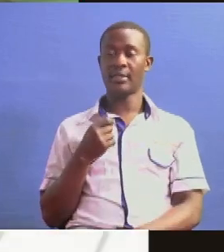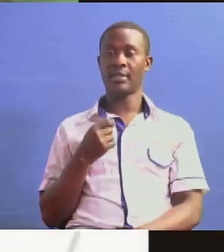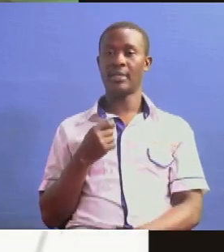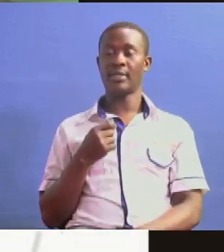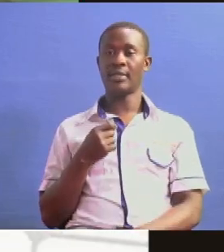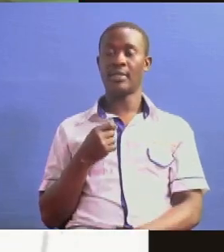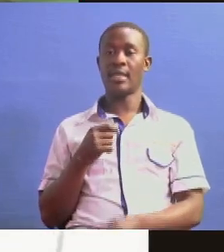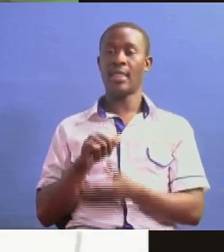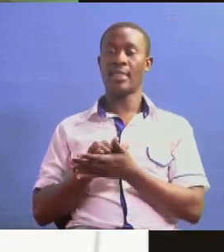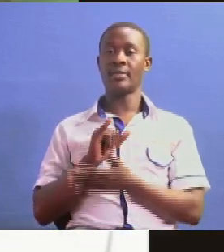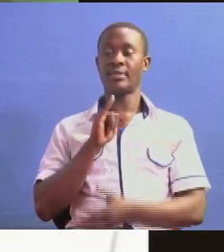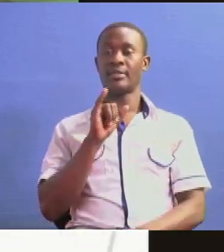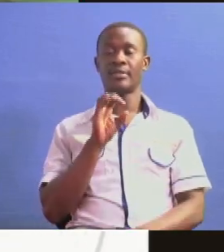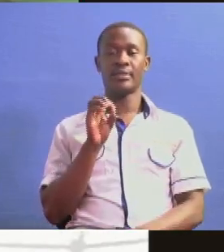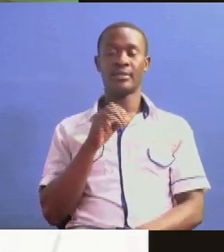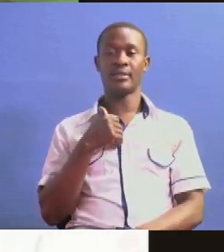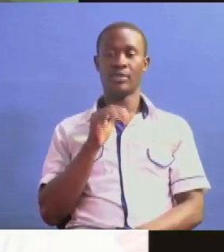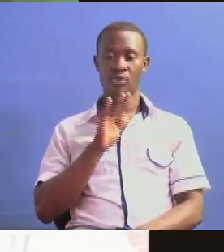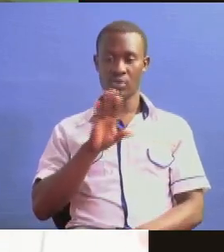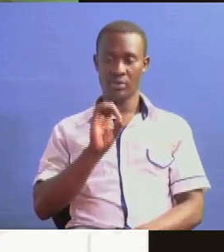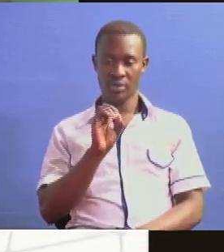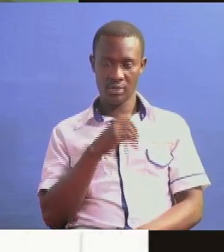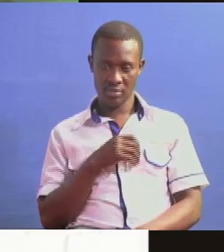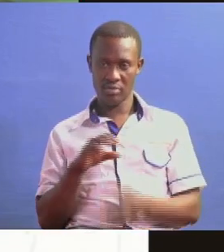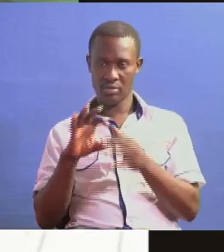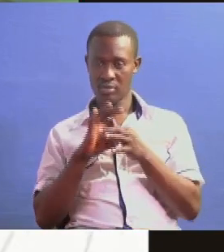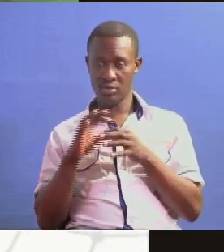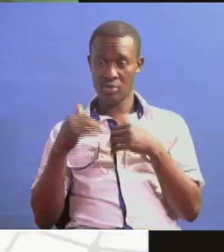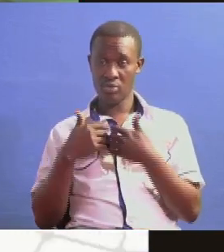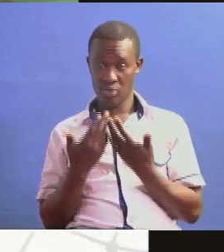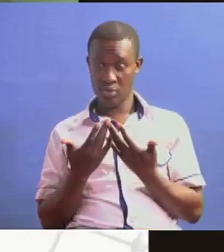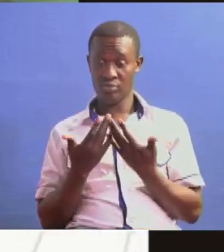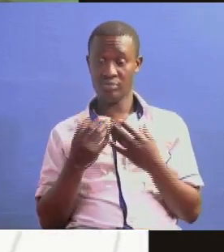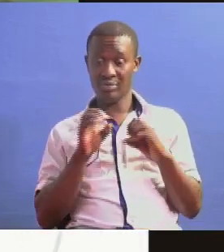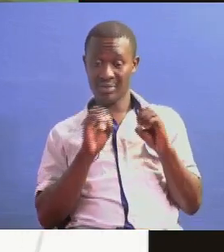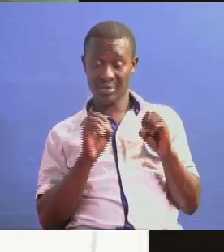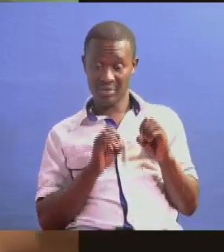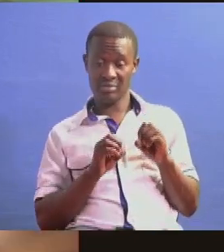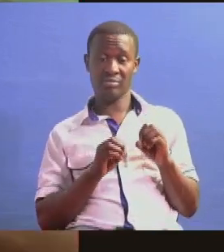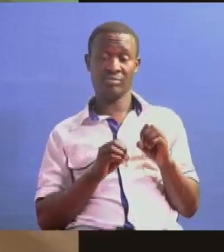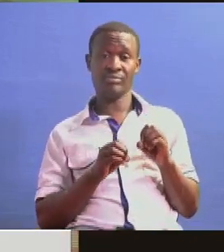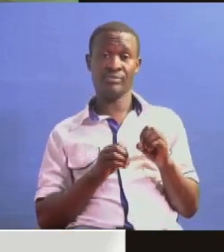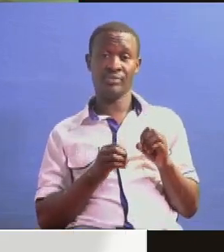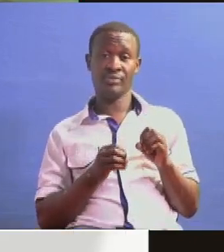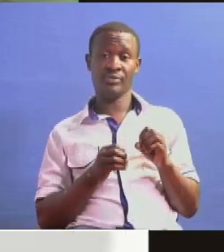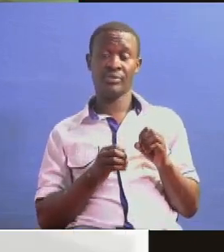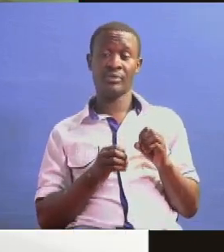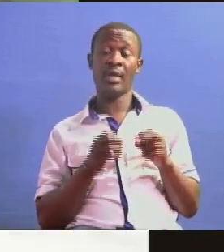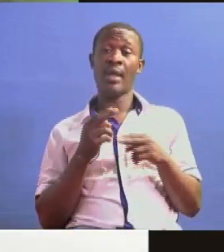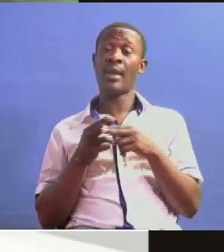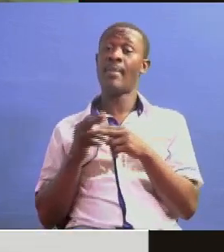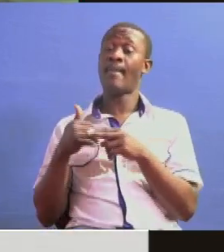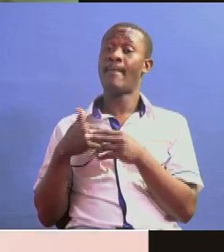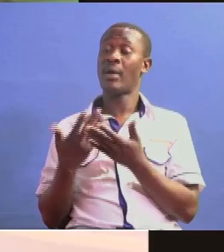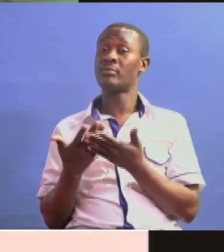culture that is not your own culture, because you have lacked identity. But therefore, I think with the emphasis